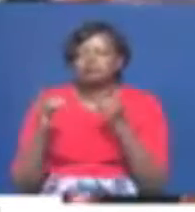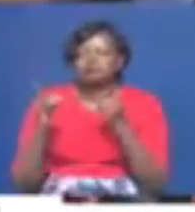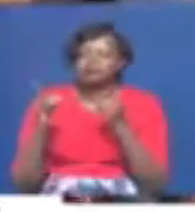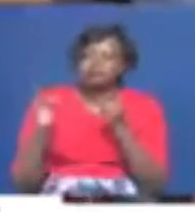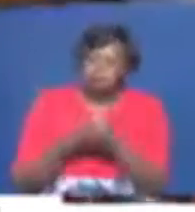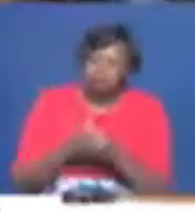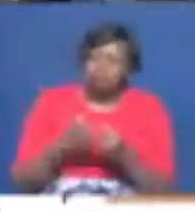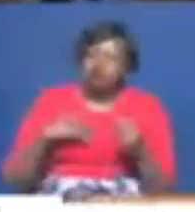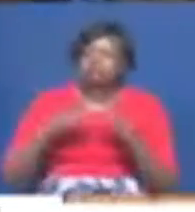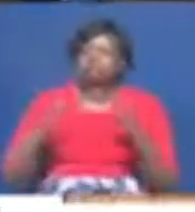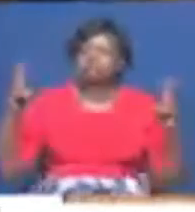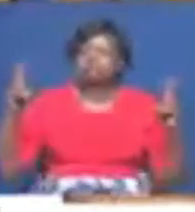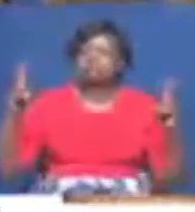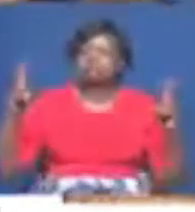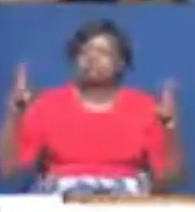wa amani.